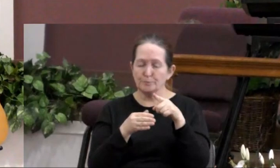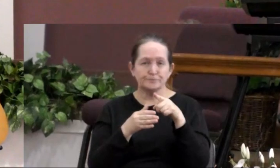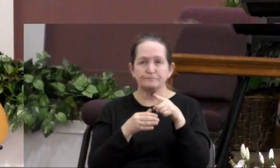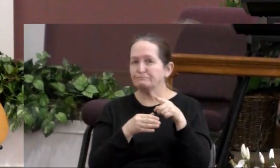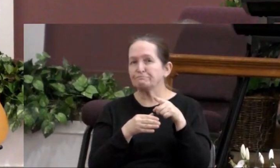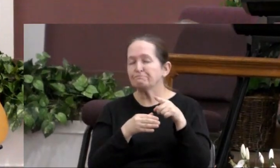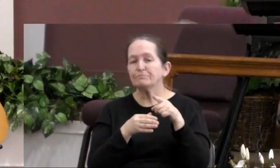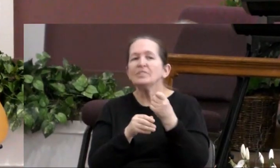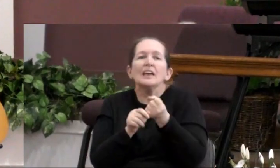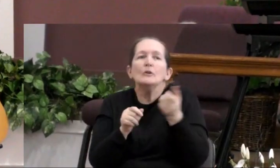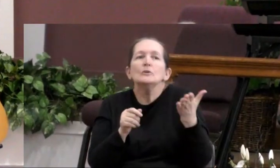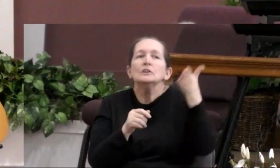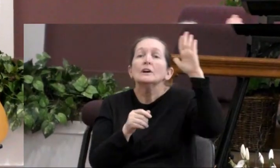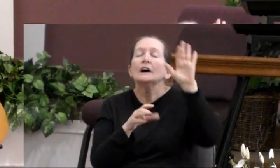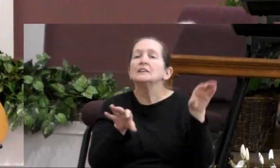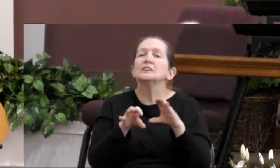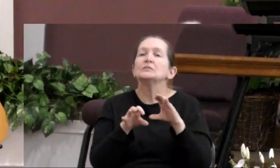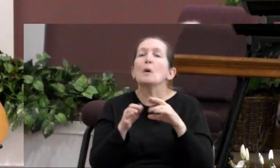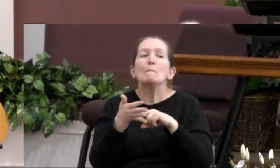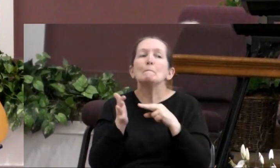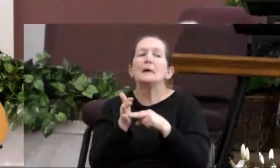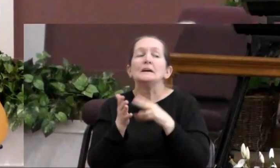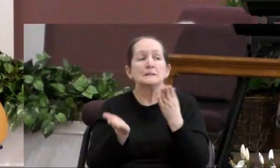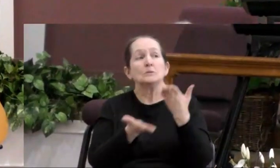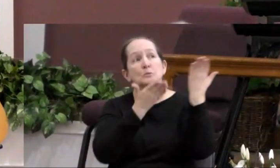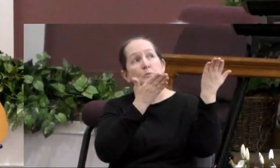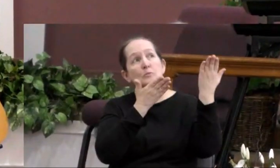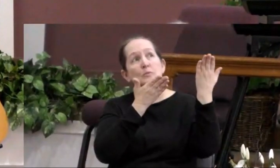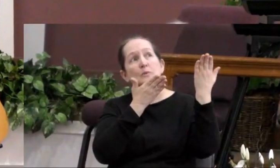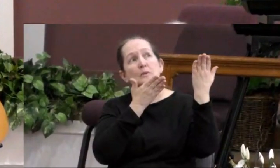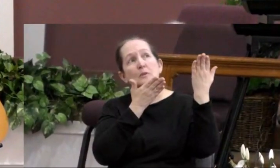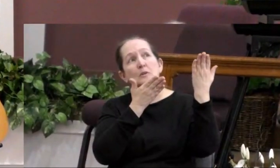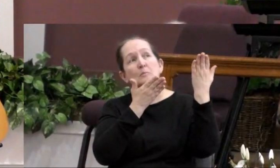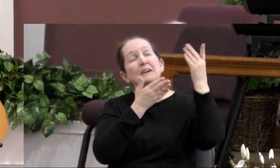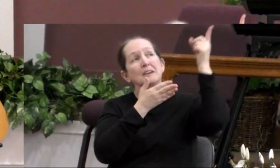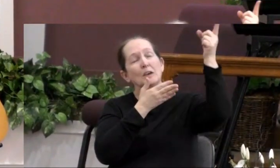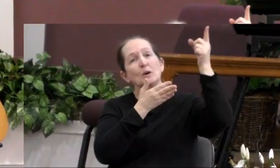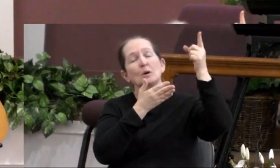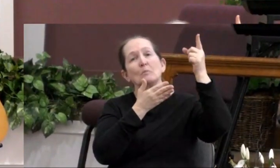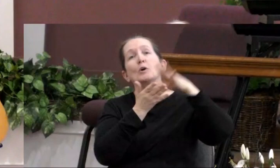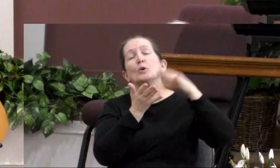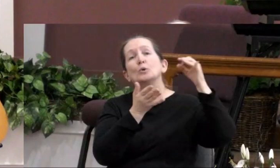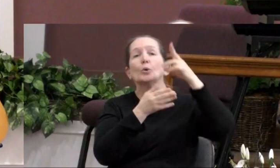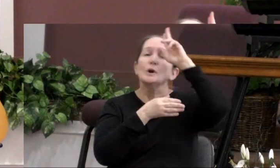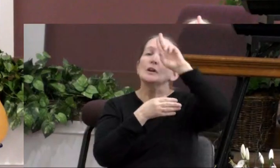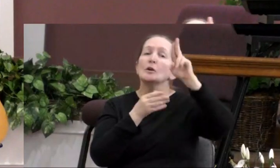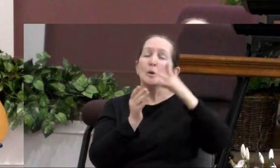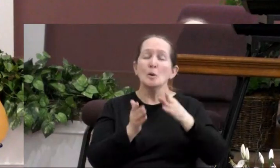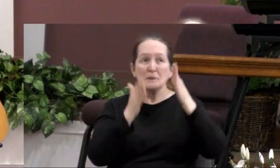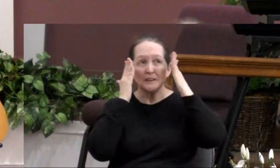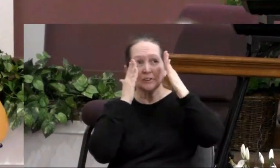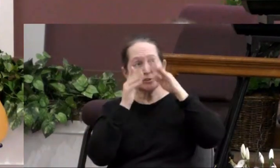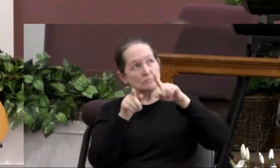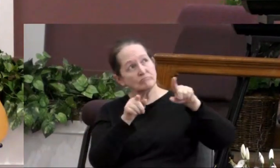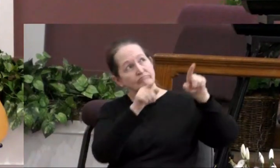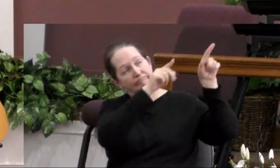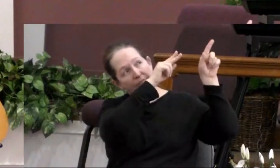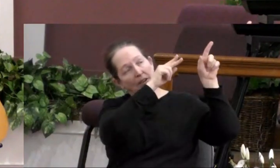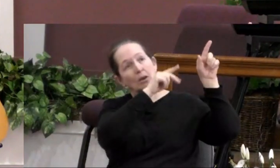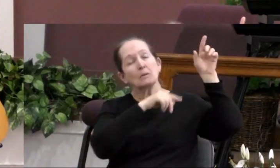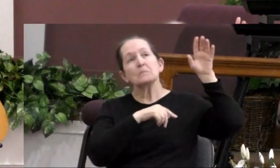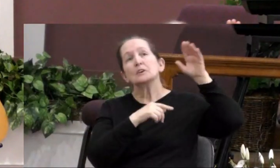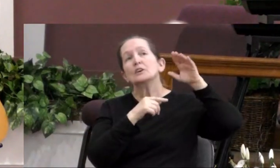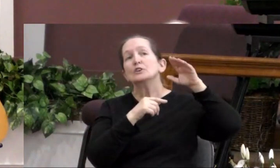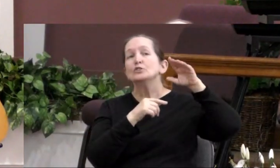See, everything God does is meant to bring him glory and honor, to draw attention to him so others will see him,